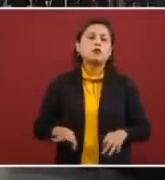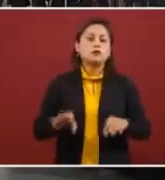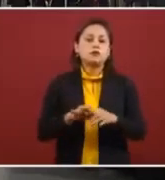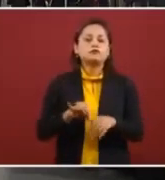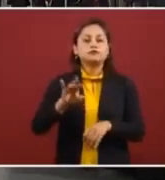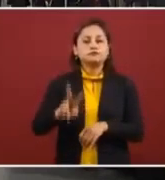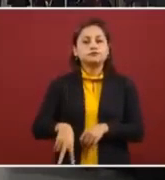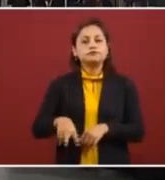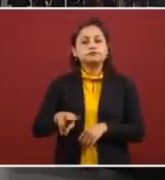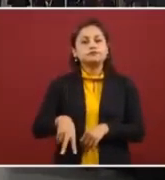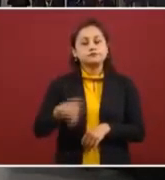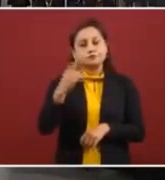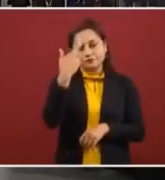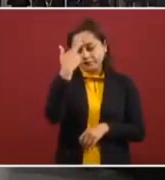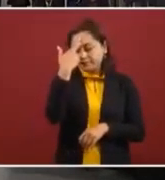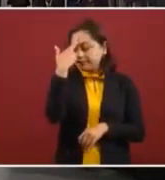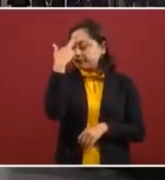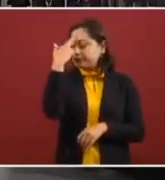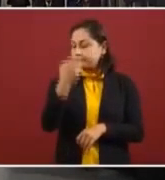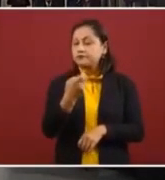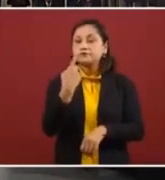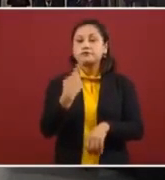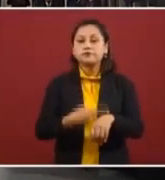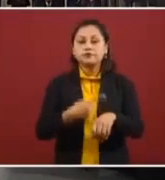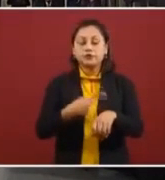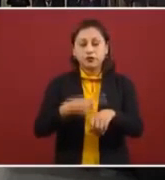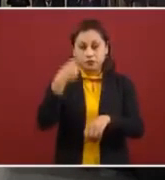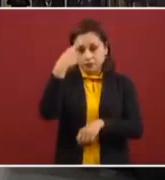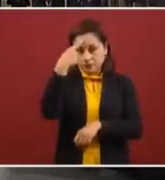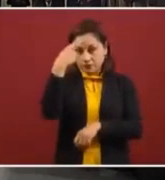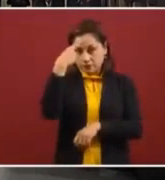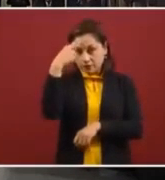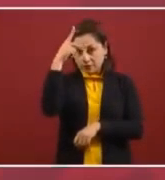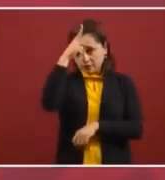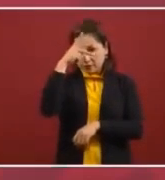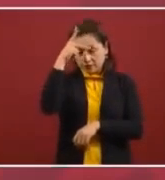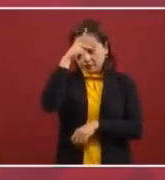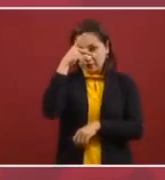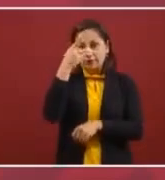question. Yes, in effect, mental health. Responsable de